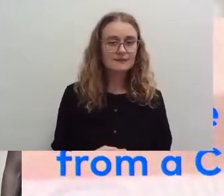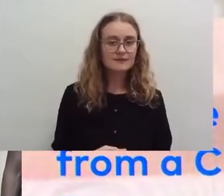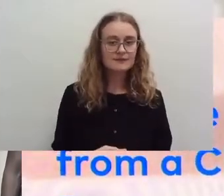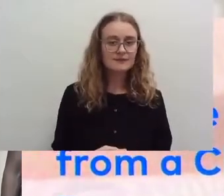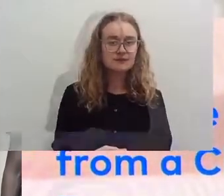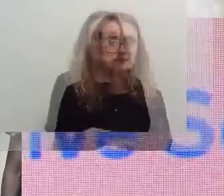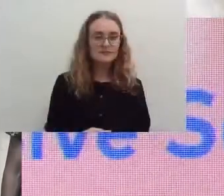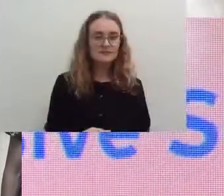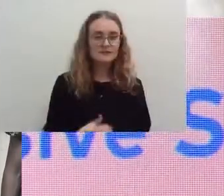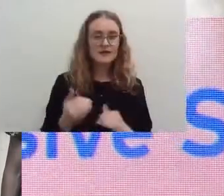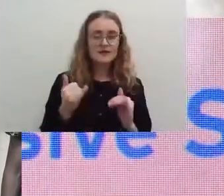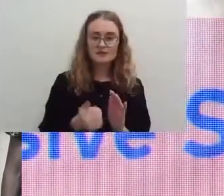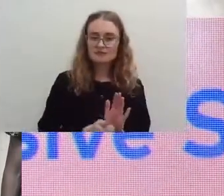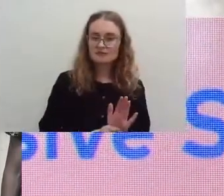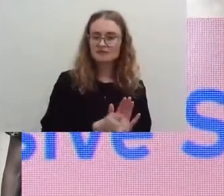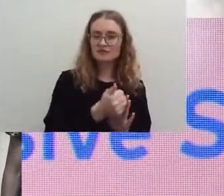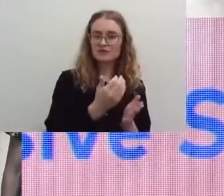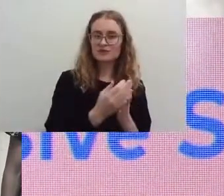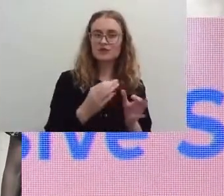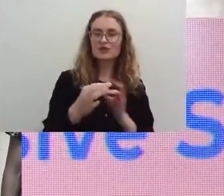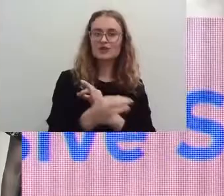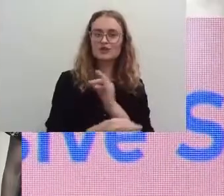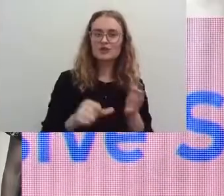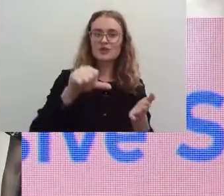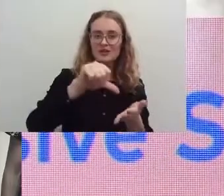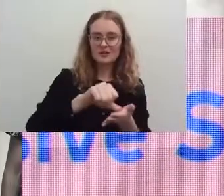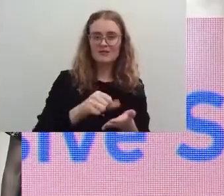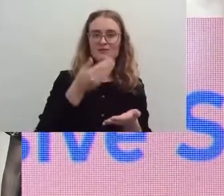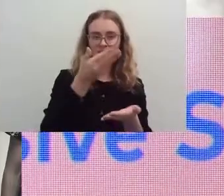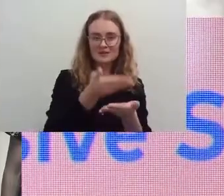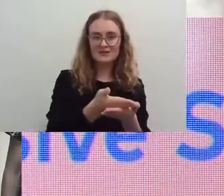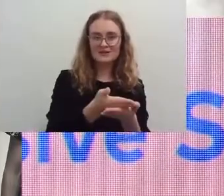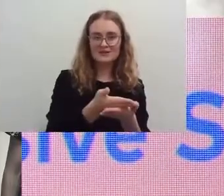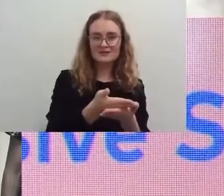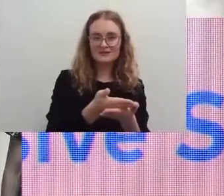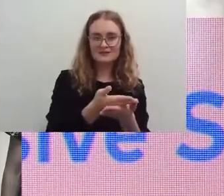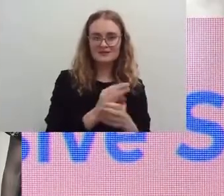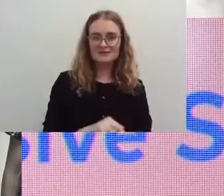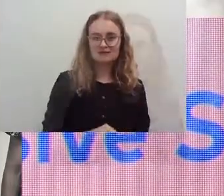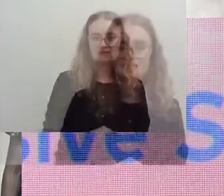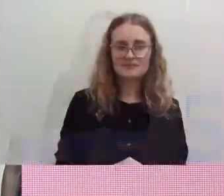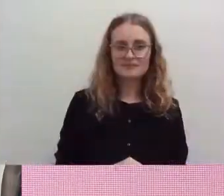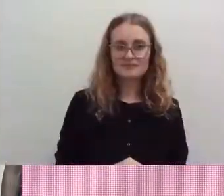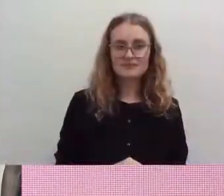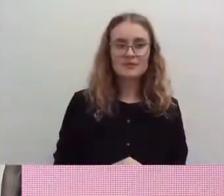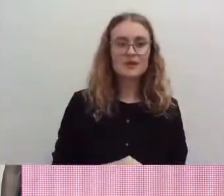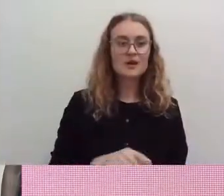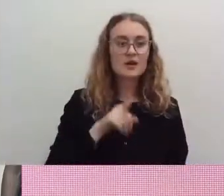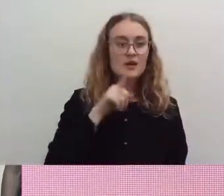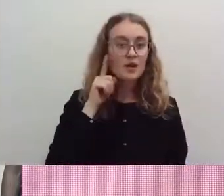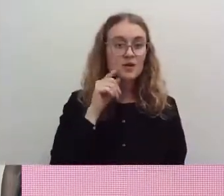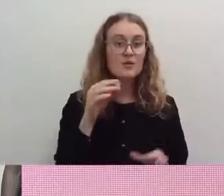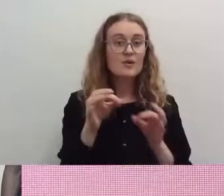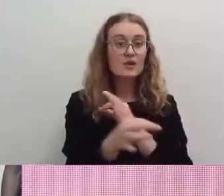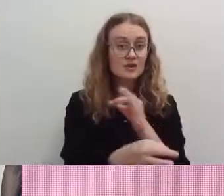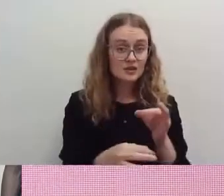and the first panel. Let us introduce you all to the youth panel, Our Minds and Our Futures. The